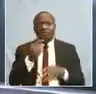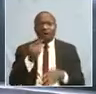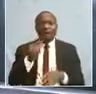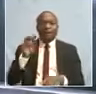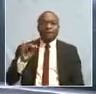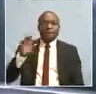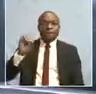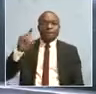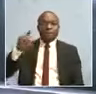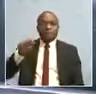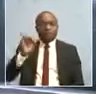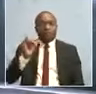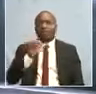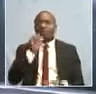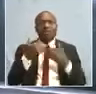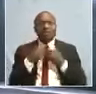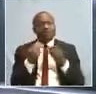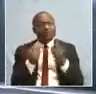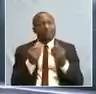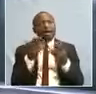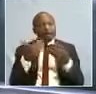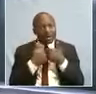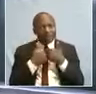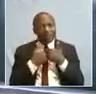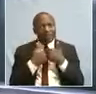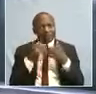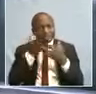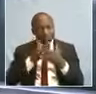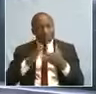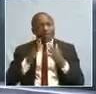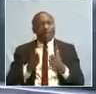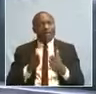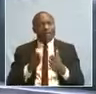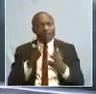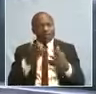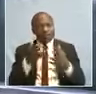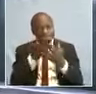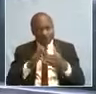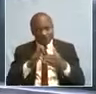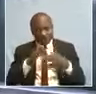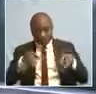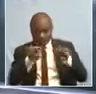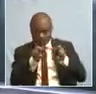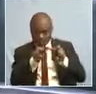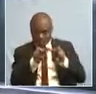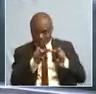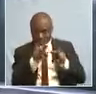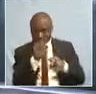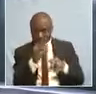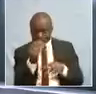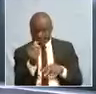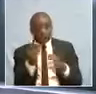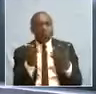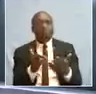was bankrupt, it had shares which had a share value. So the bankruptcy in technical